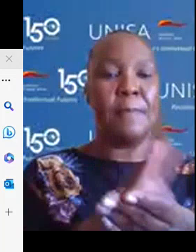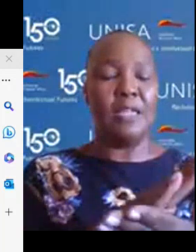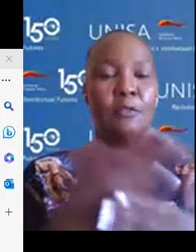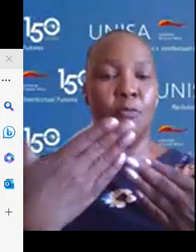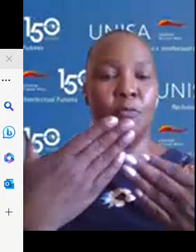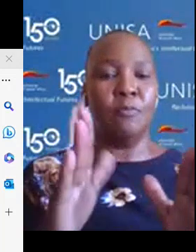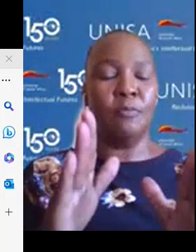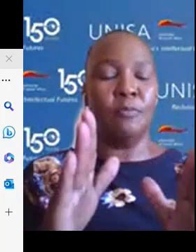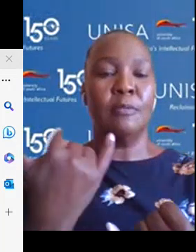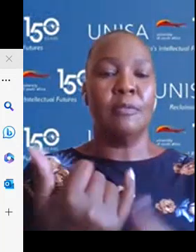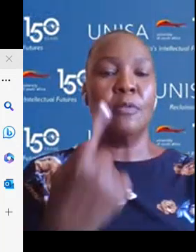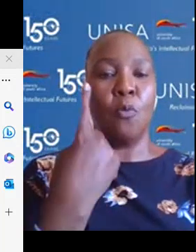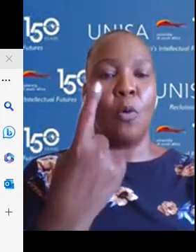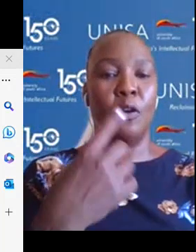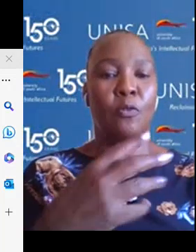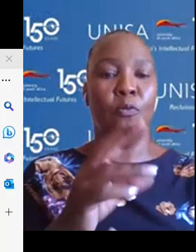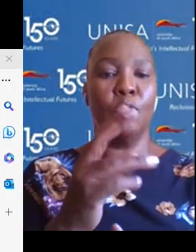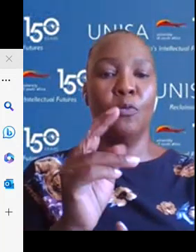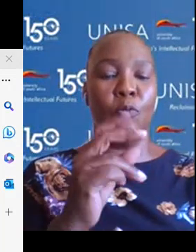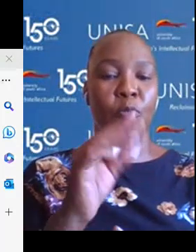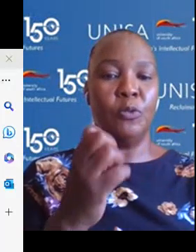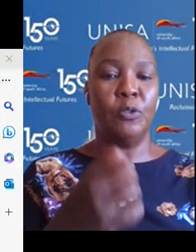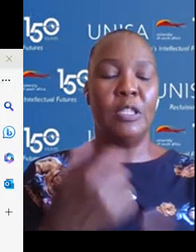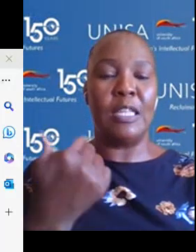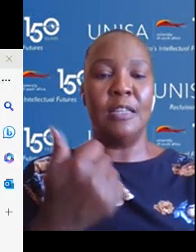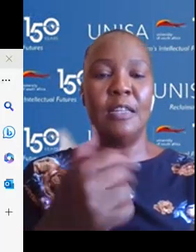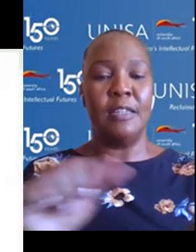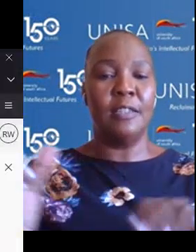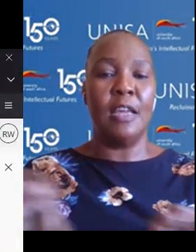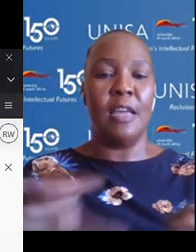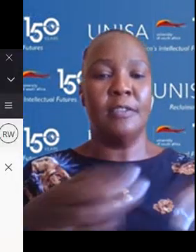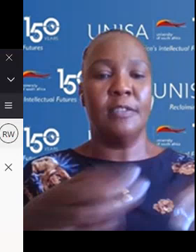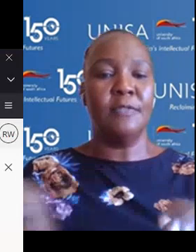already, the OneNote activity, and you should also be signed in.